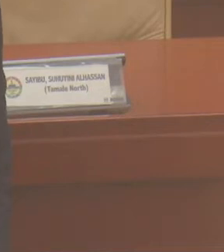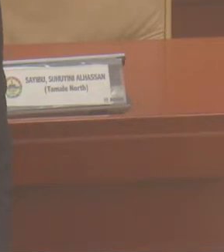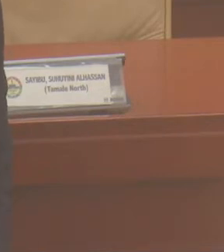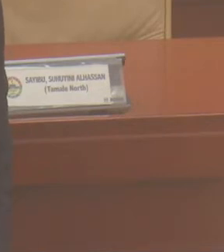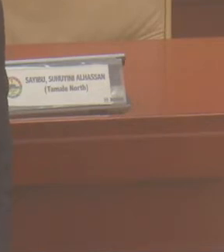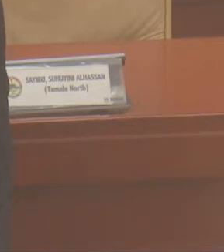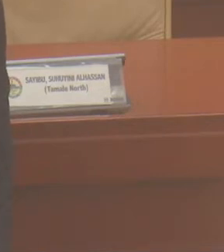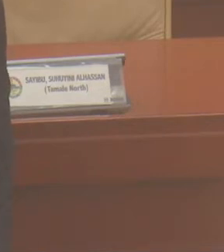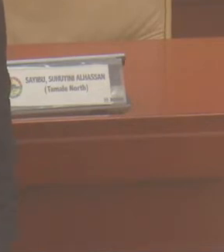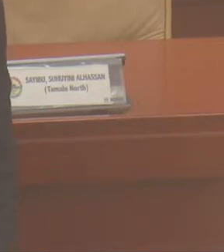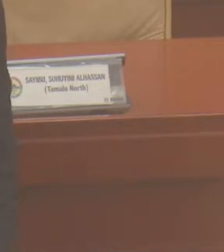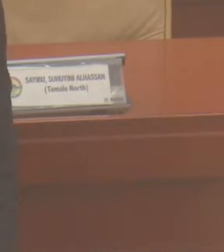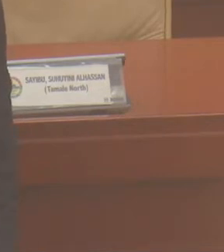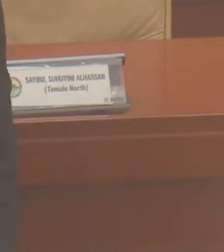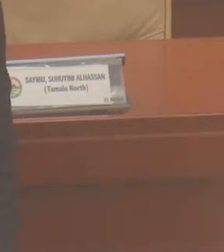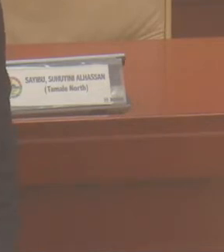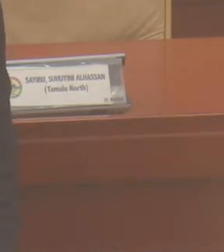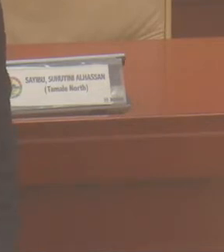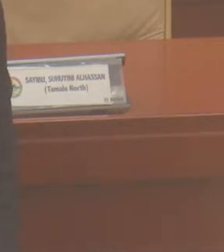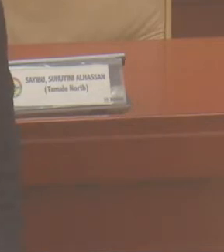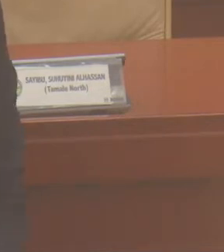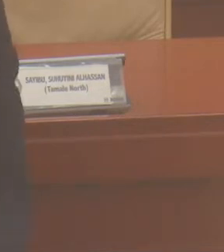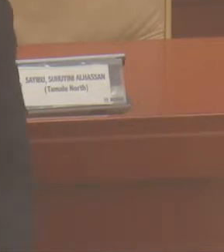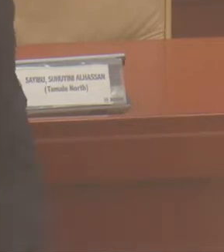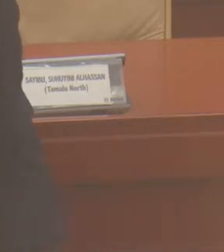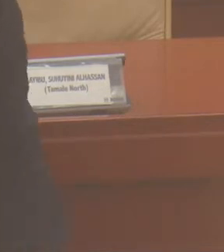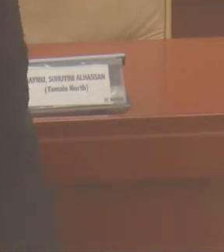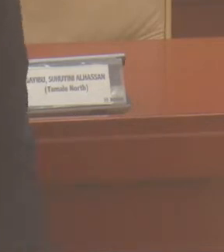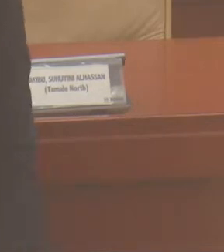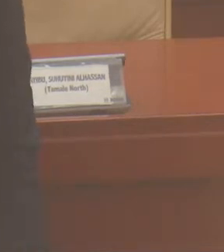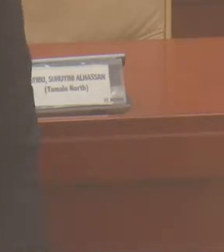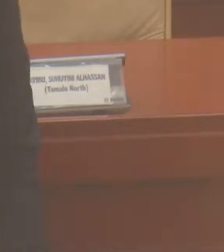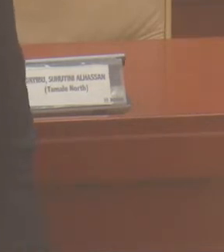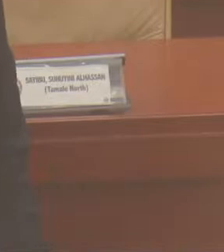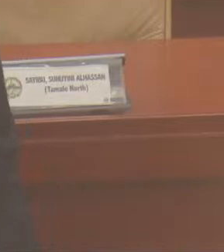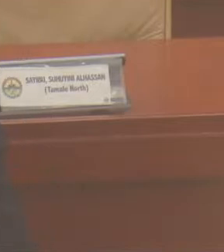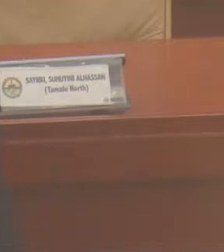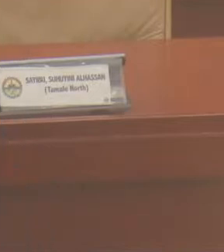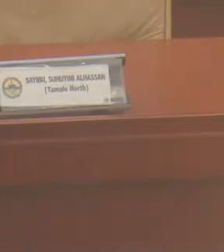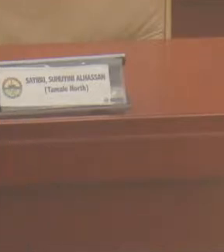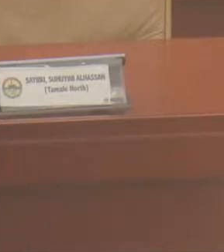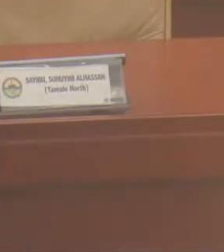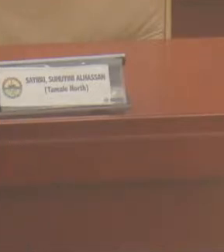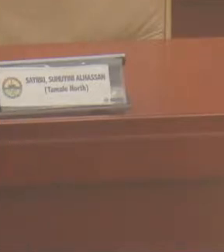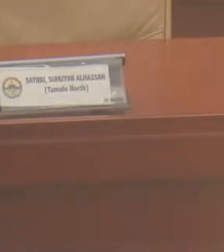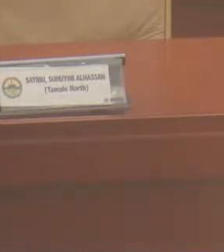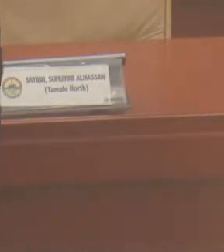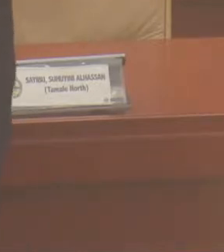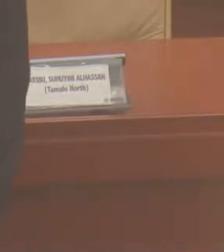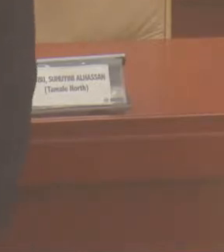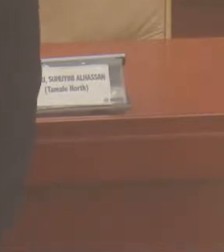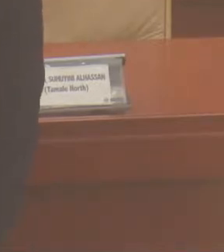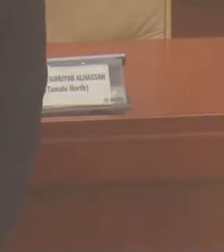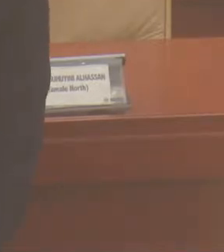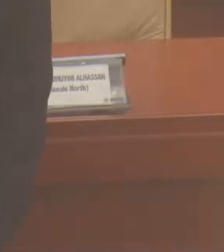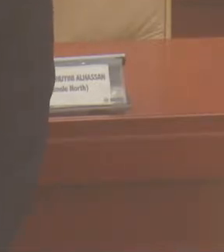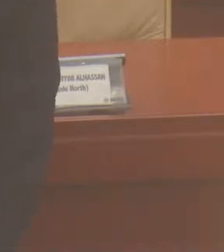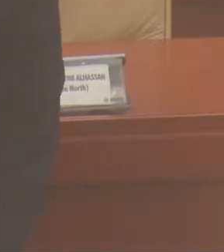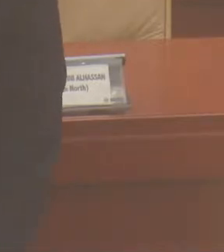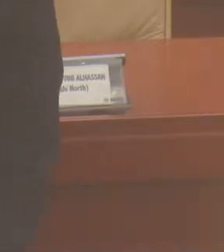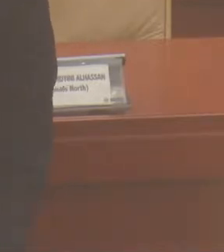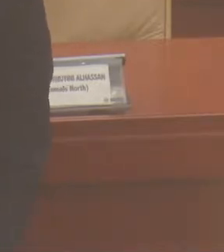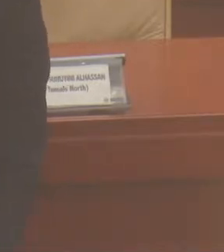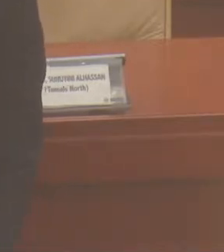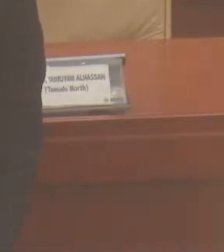the Honourable Oscar Amayedo